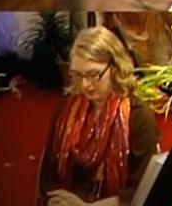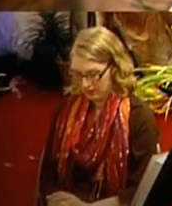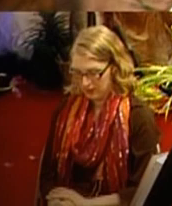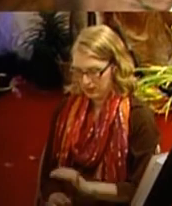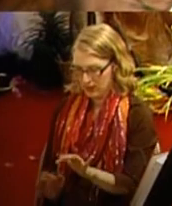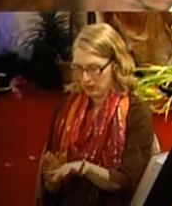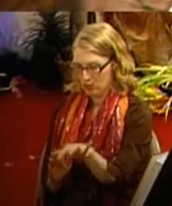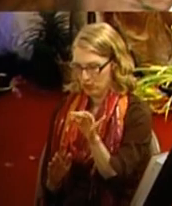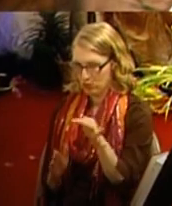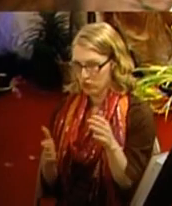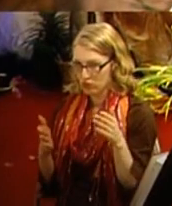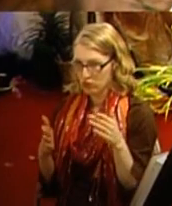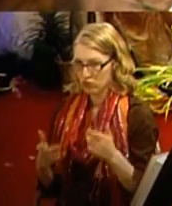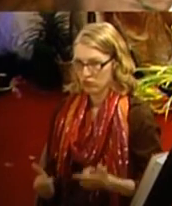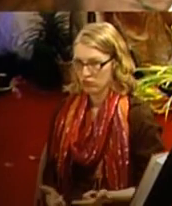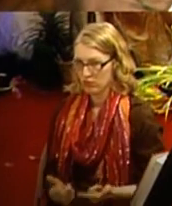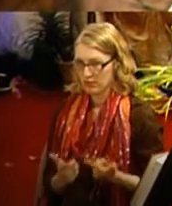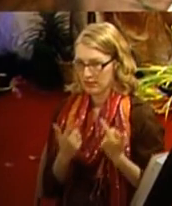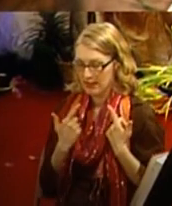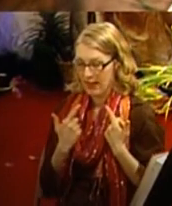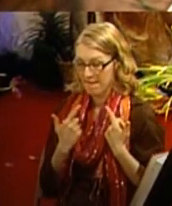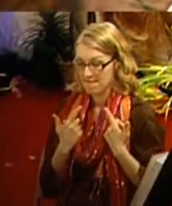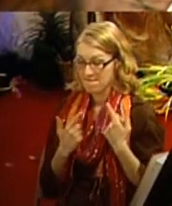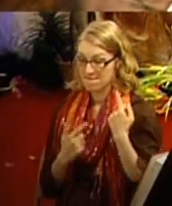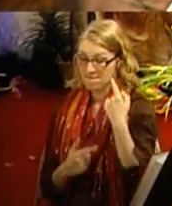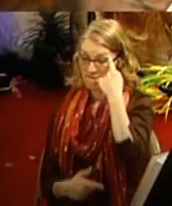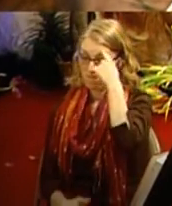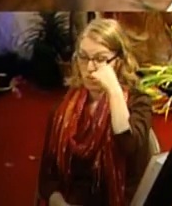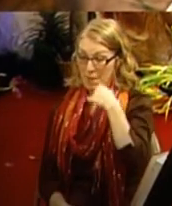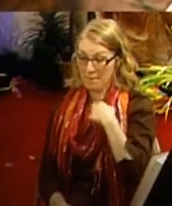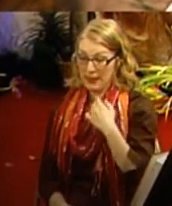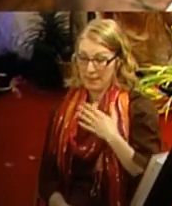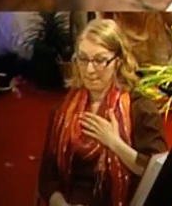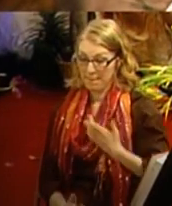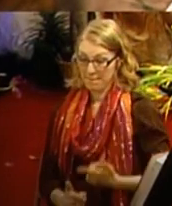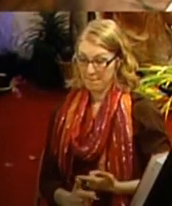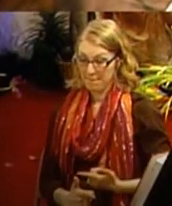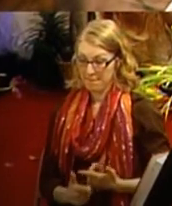Choose life. As for me and my house,